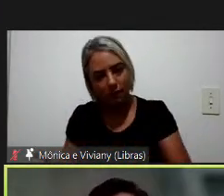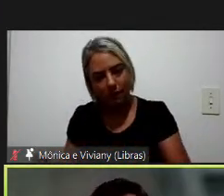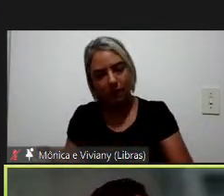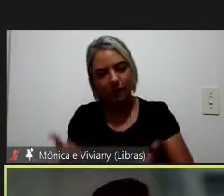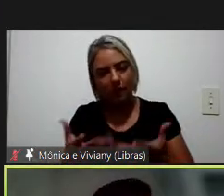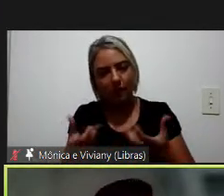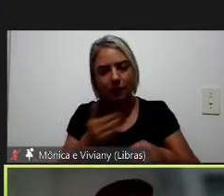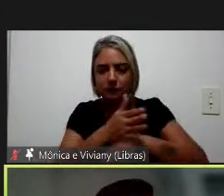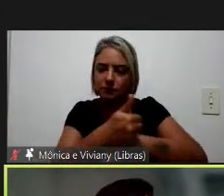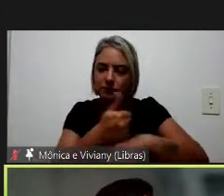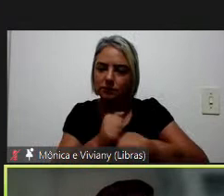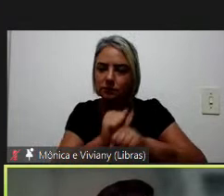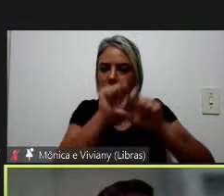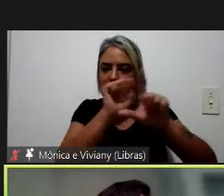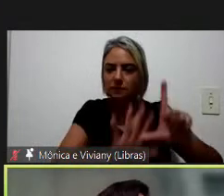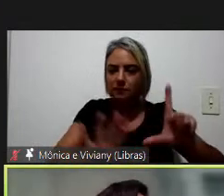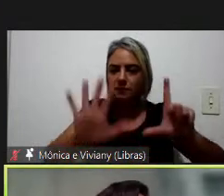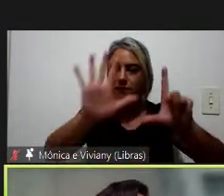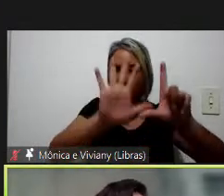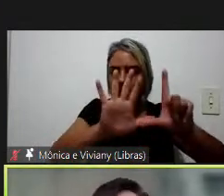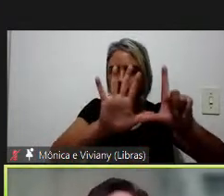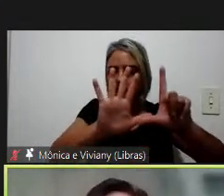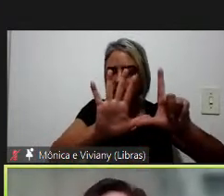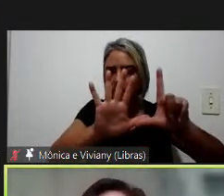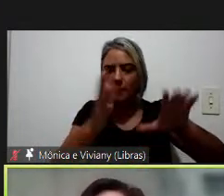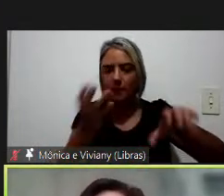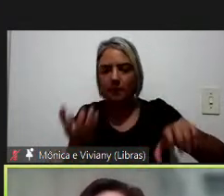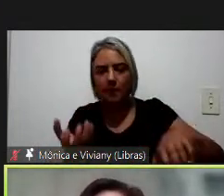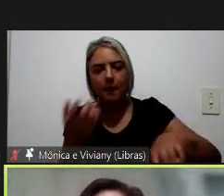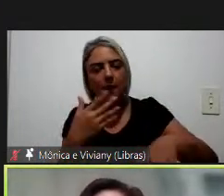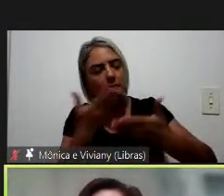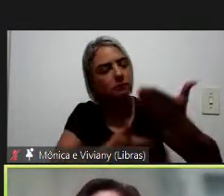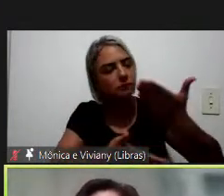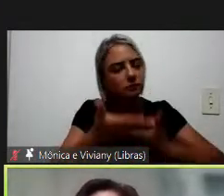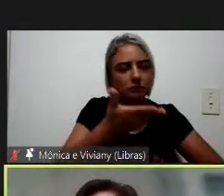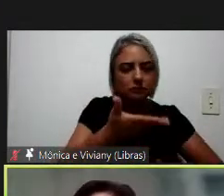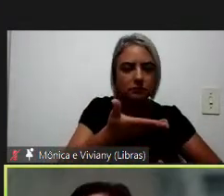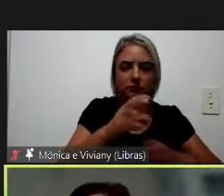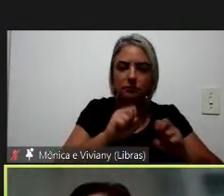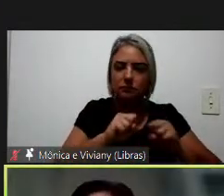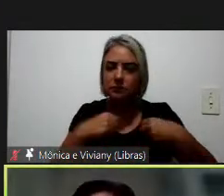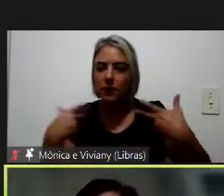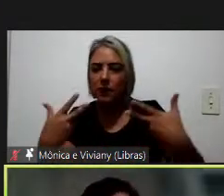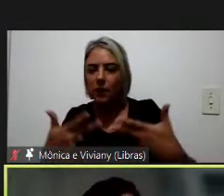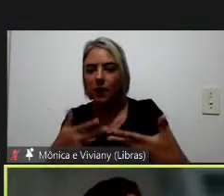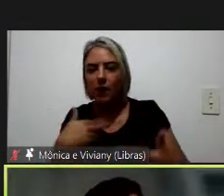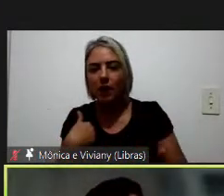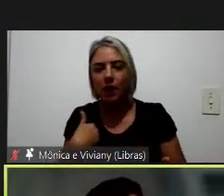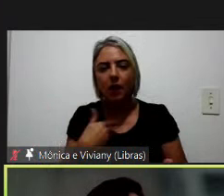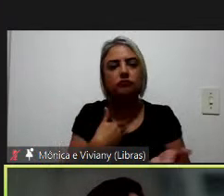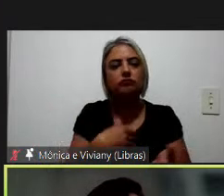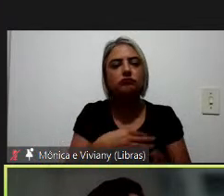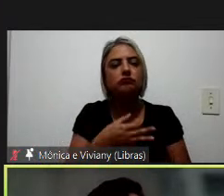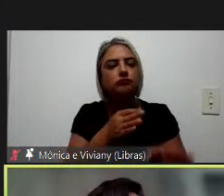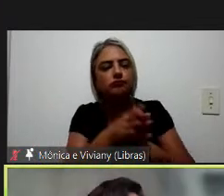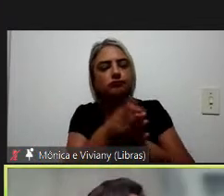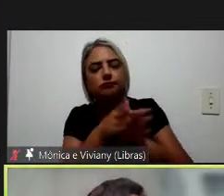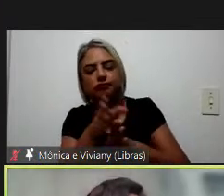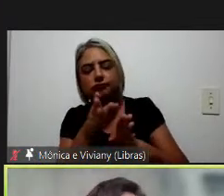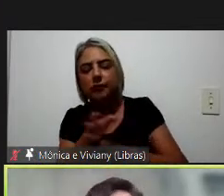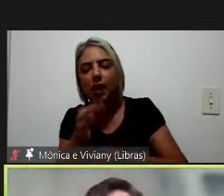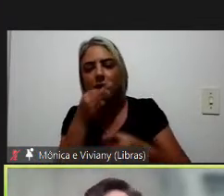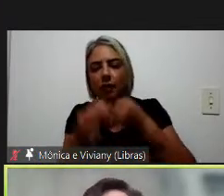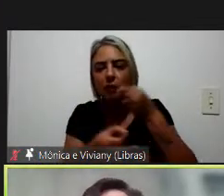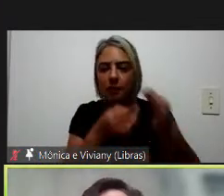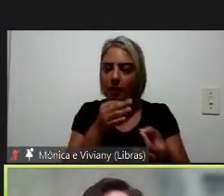evaluation of these 20 years. So I invite you to access the website and interact with us and send